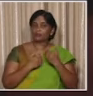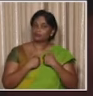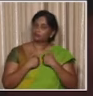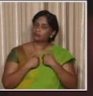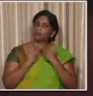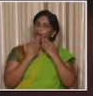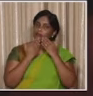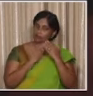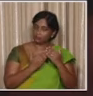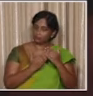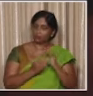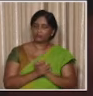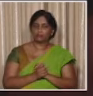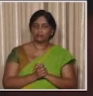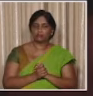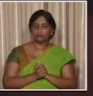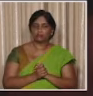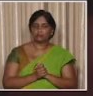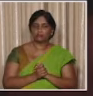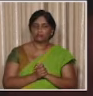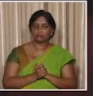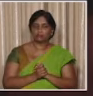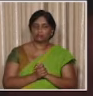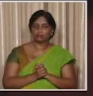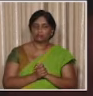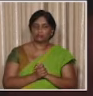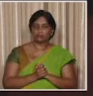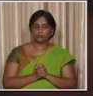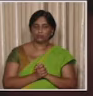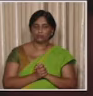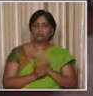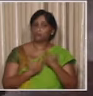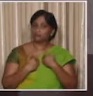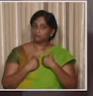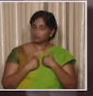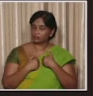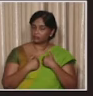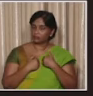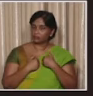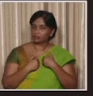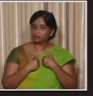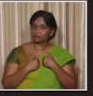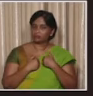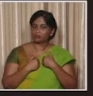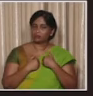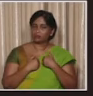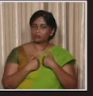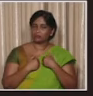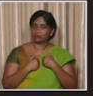for extending. Order, please. Garu Katana, you have to send me.